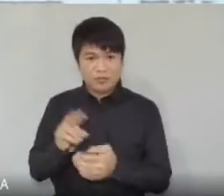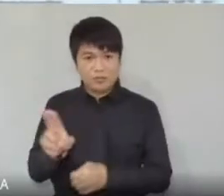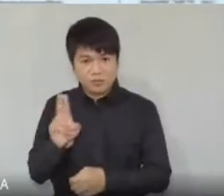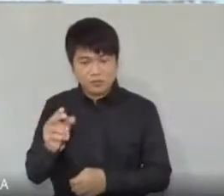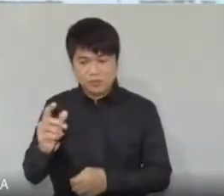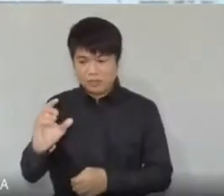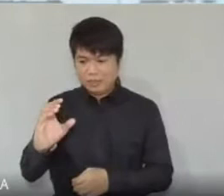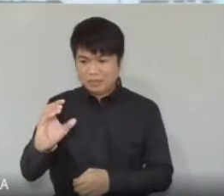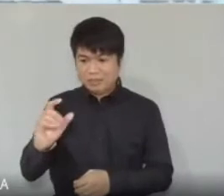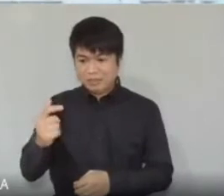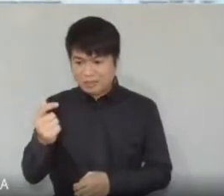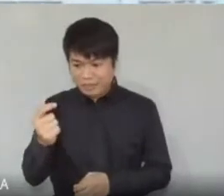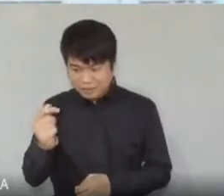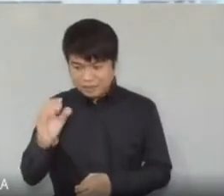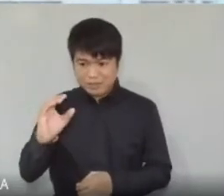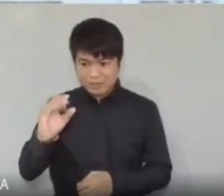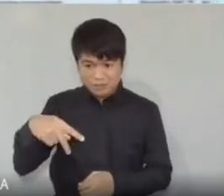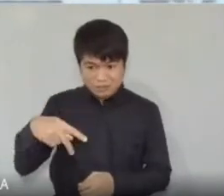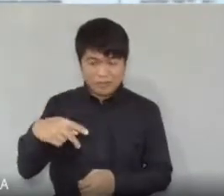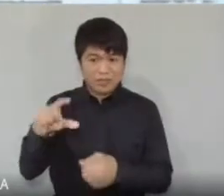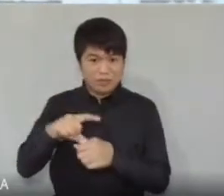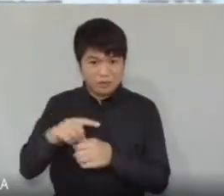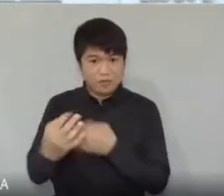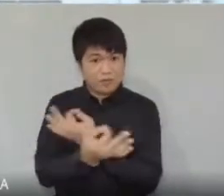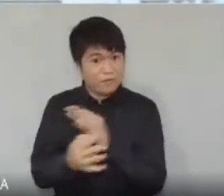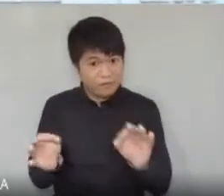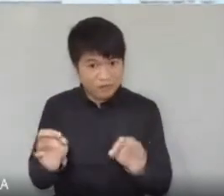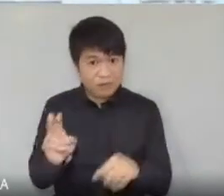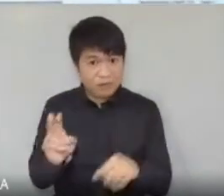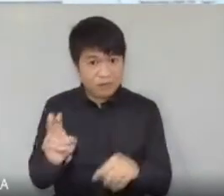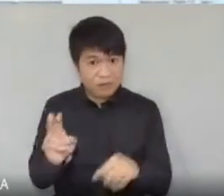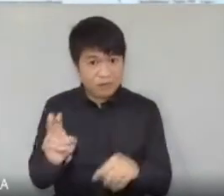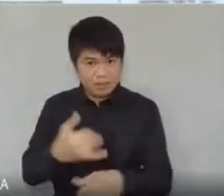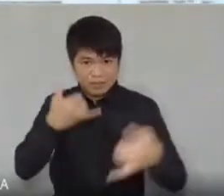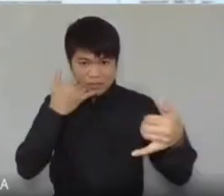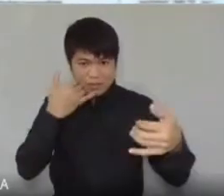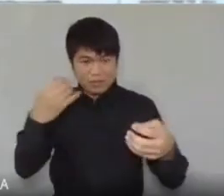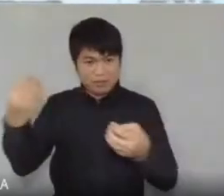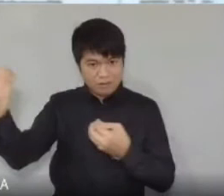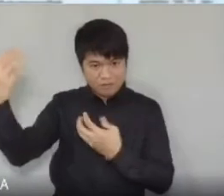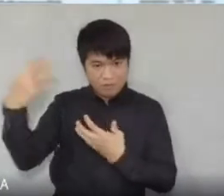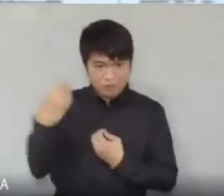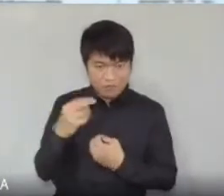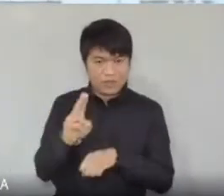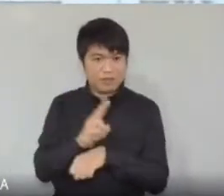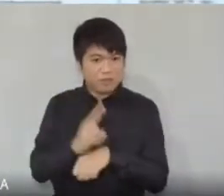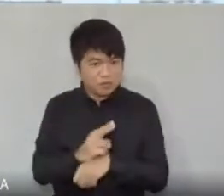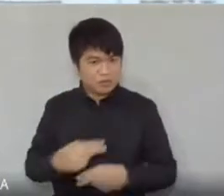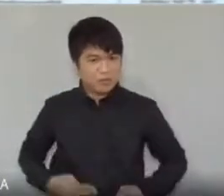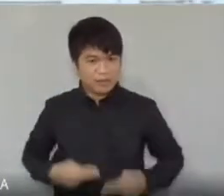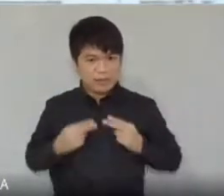delivered door to door. Our BHW have the greatest number of BHW. We have